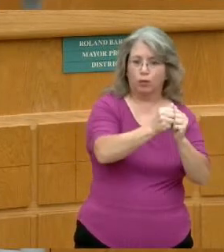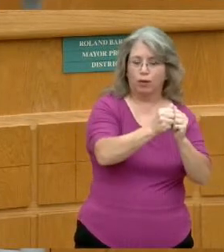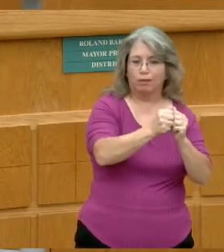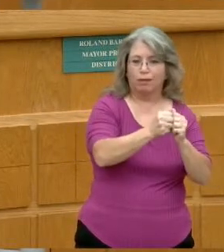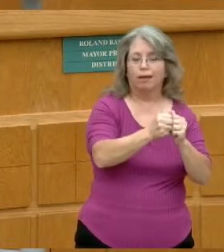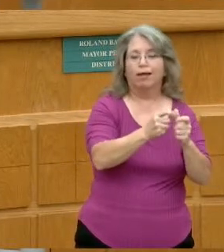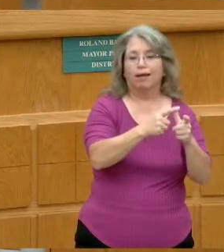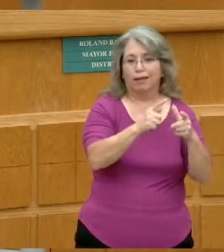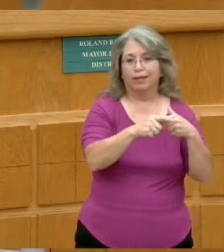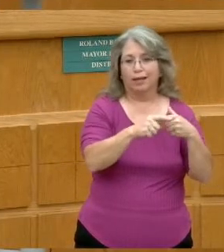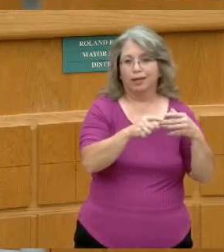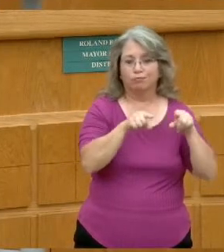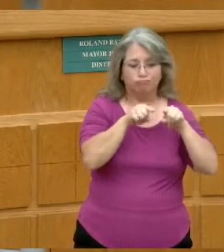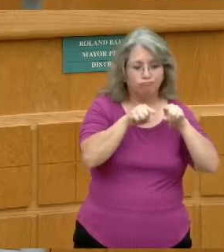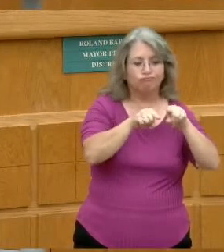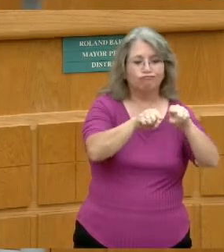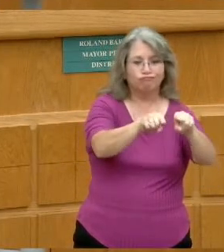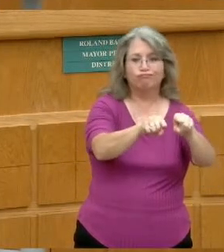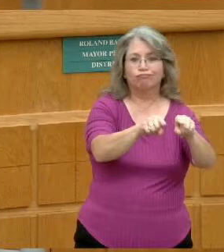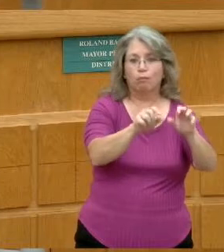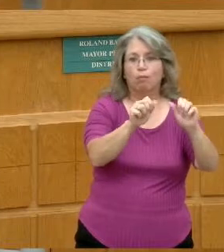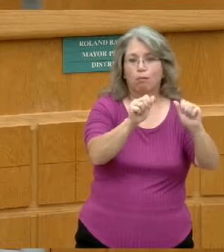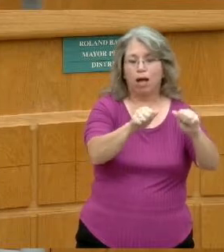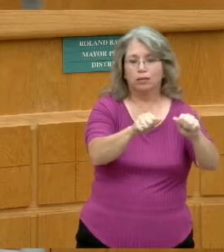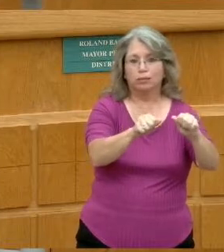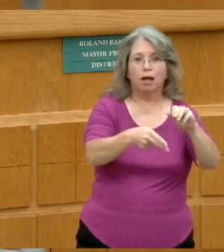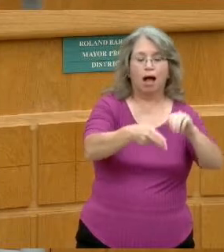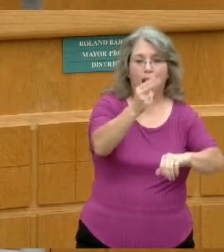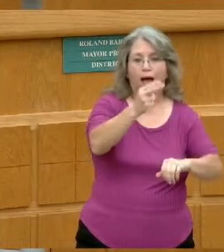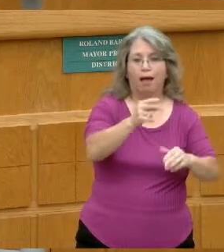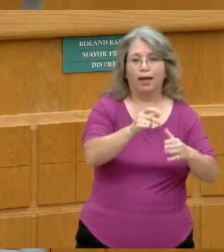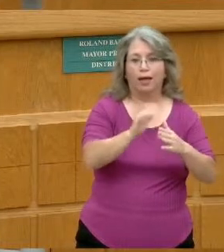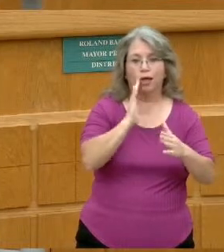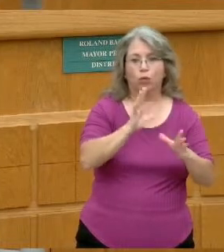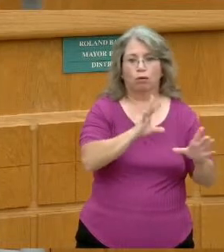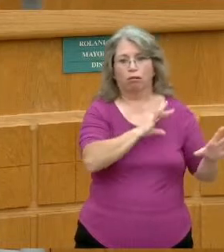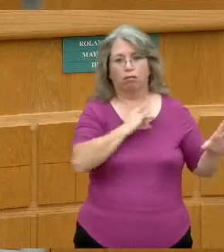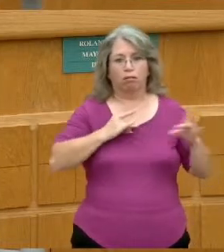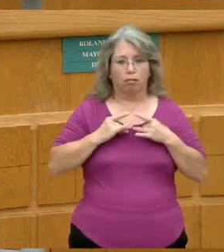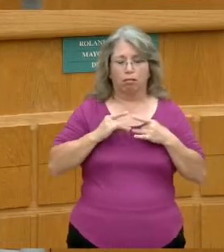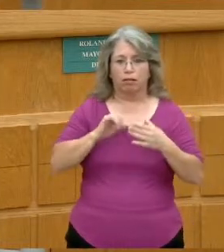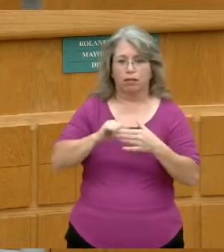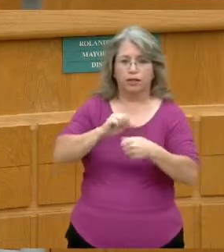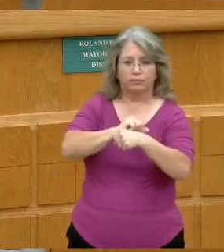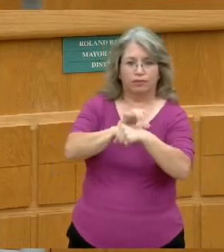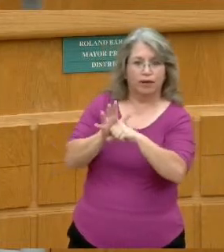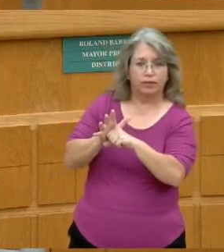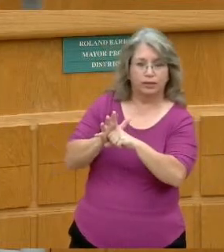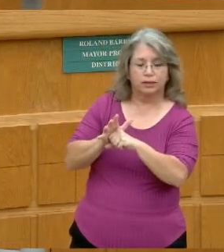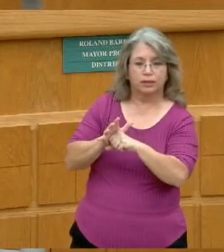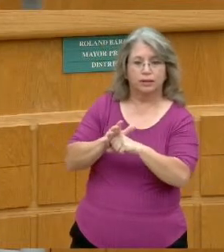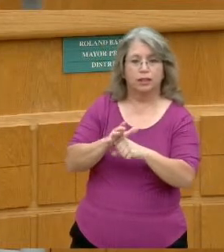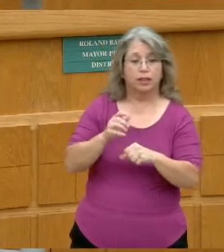interact with and your probability of contracting COVID-19. And so we were interacting with more and